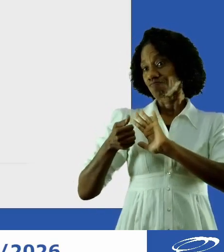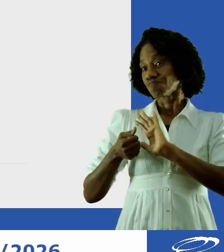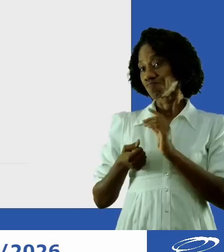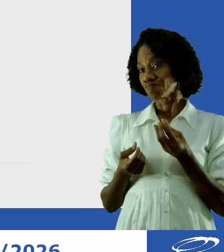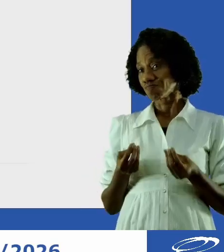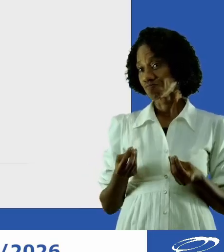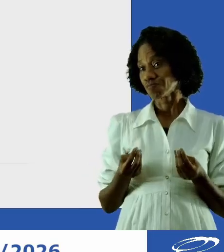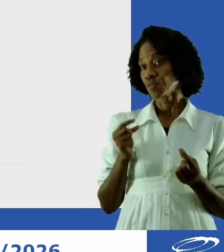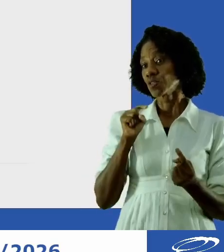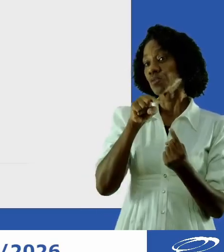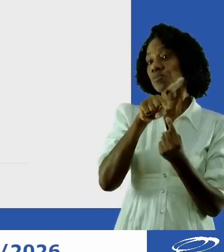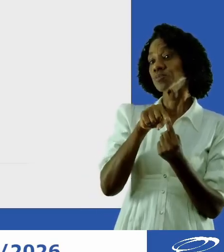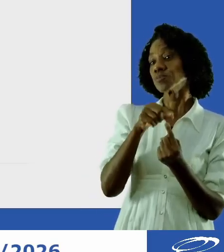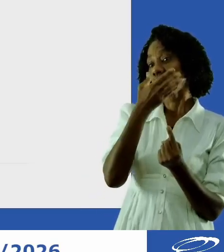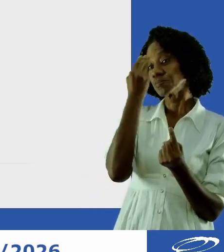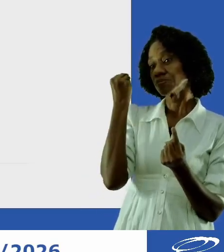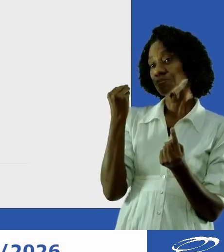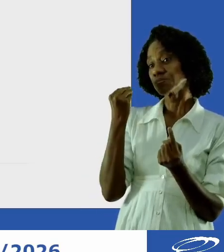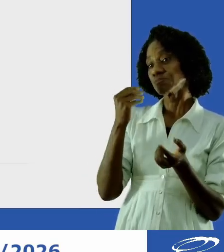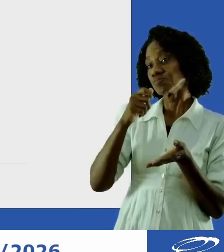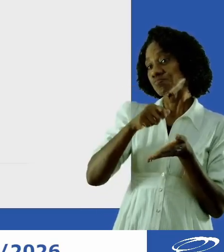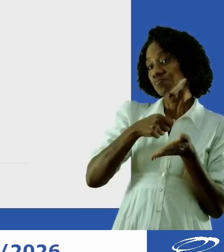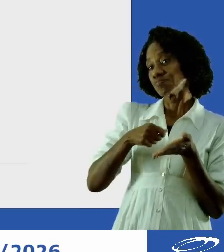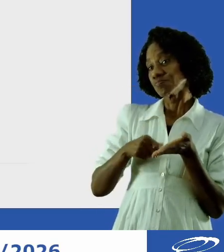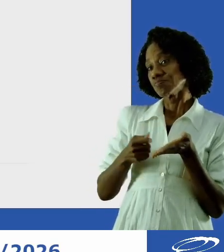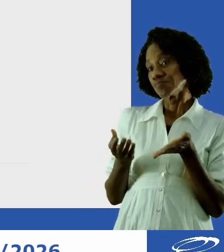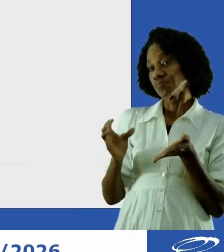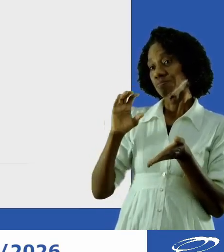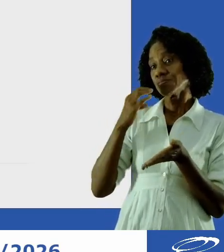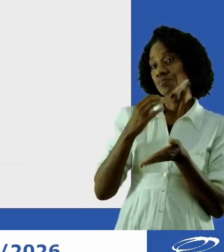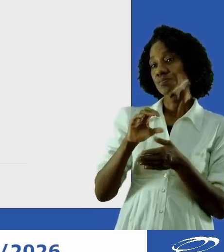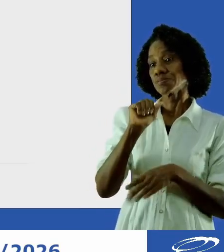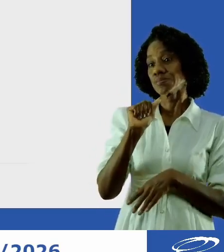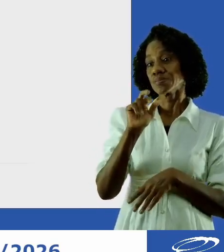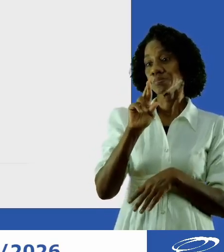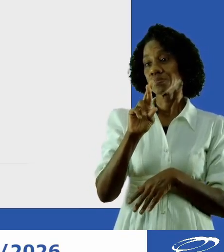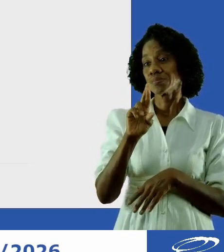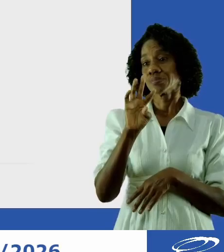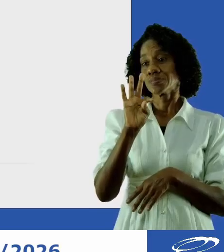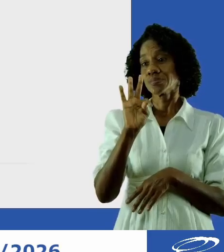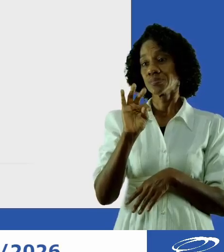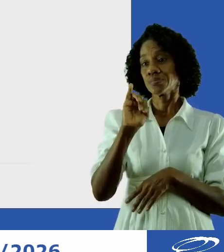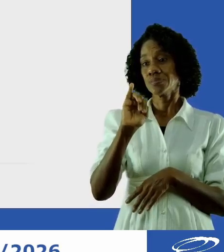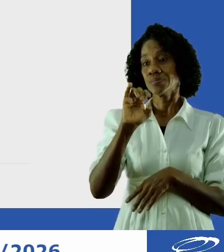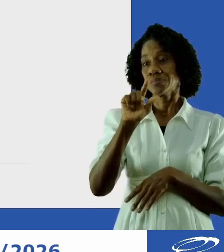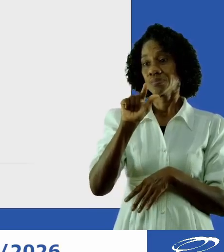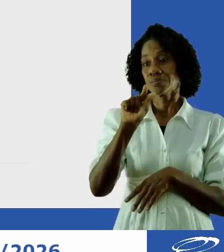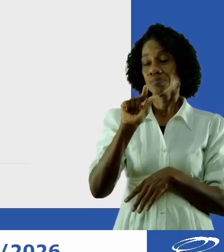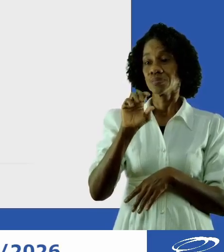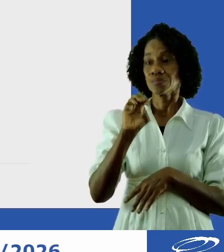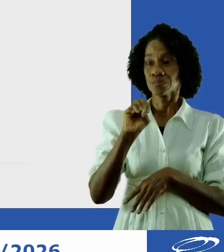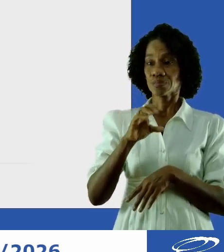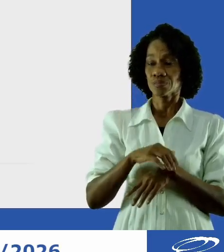to increase the success rate. So the intention is to cure the infection in this group. In